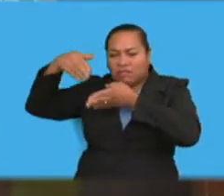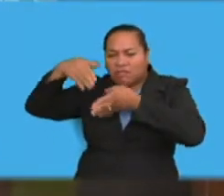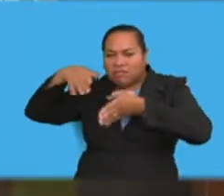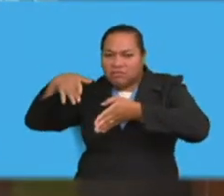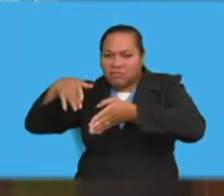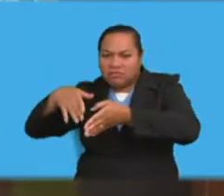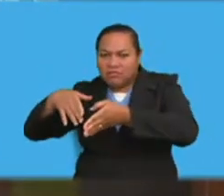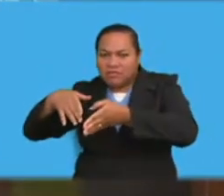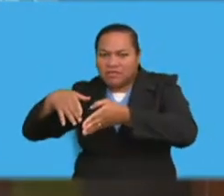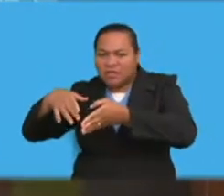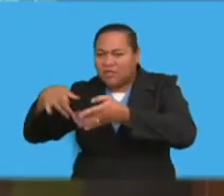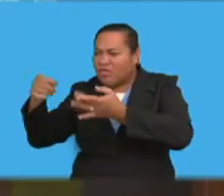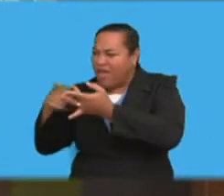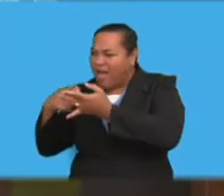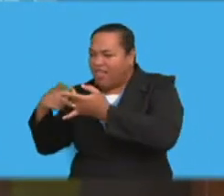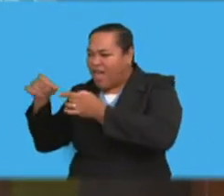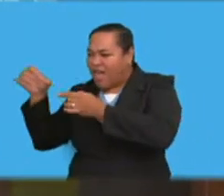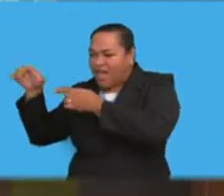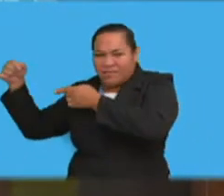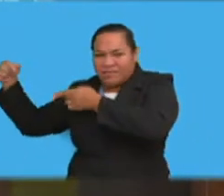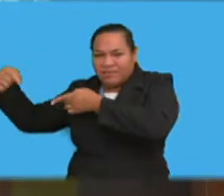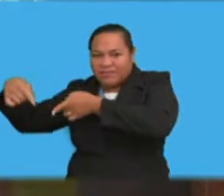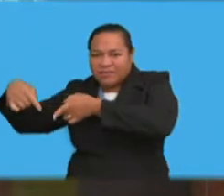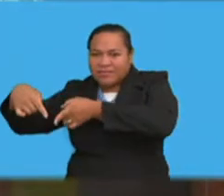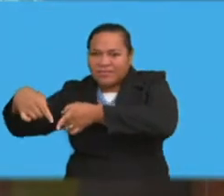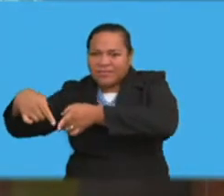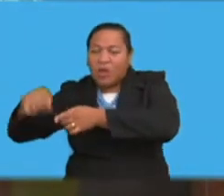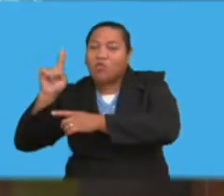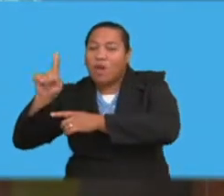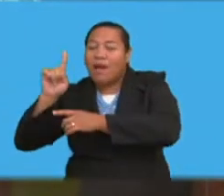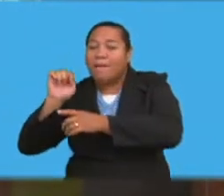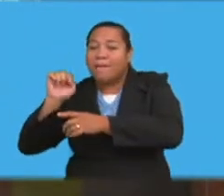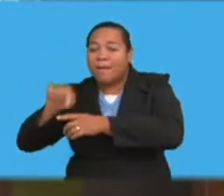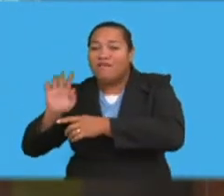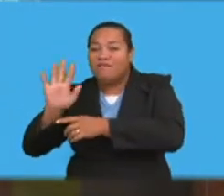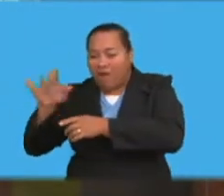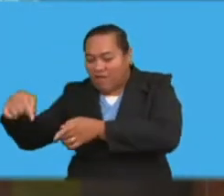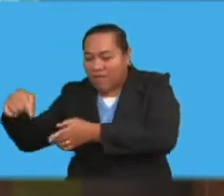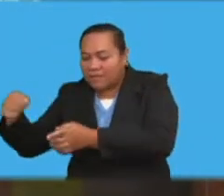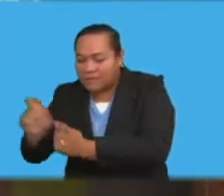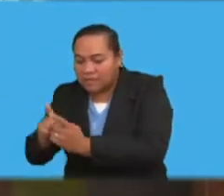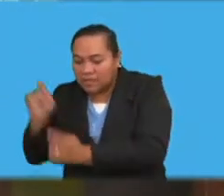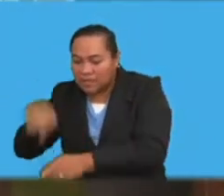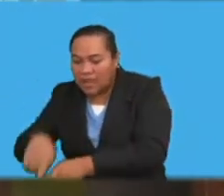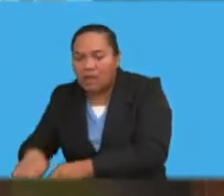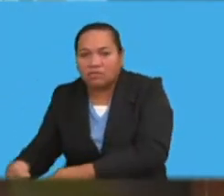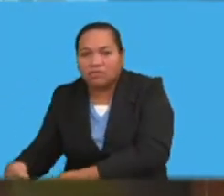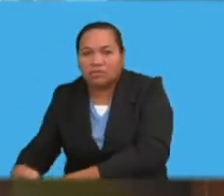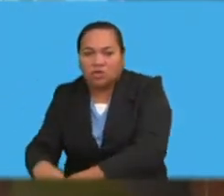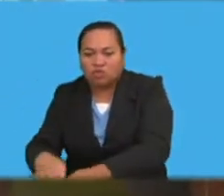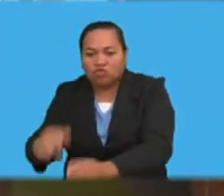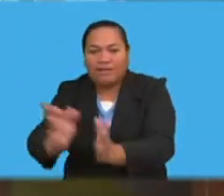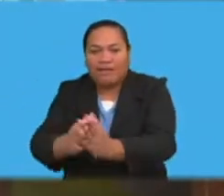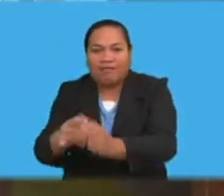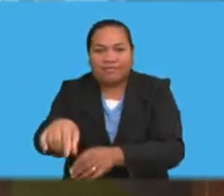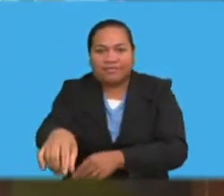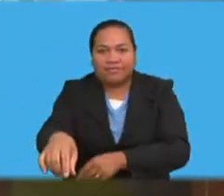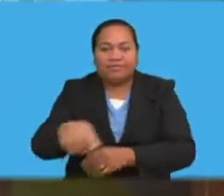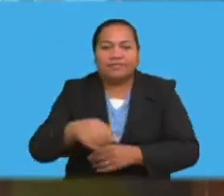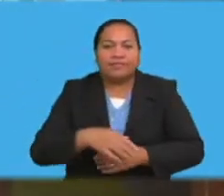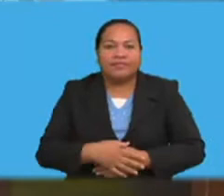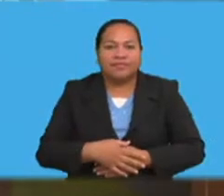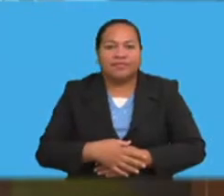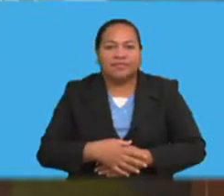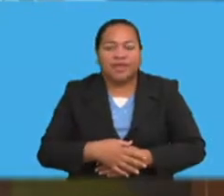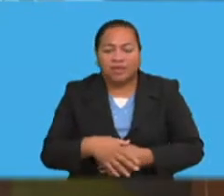while the confluence of Nawaka and Malakua River is 1.5 kilometers downstream of Nadi town. Madam Speaker,